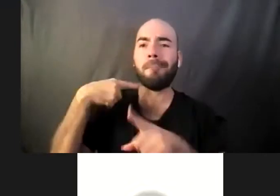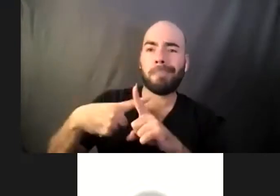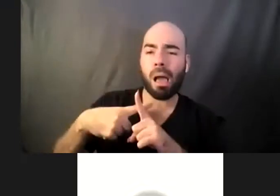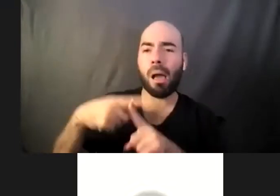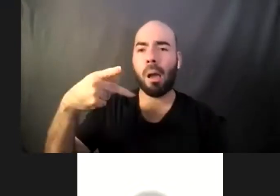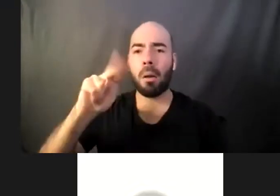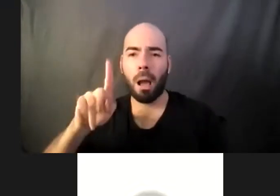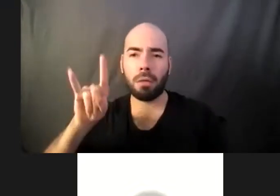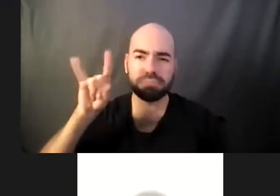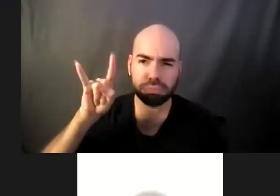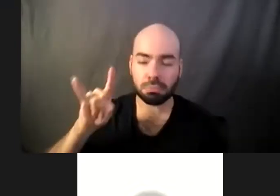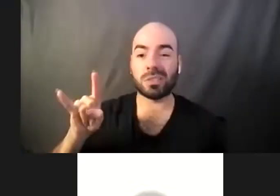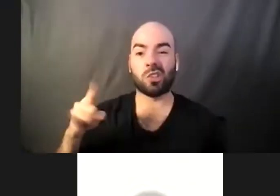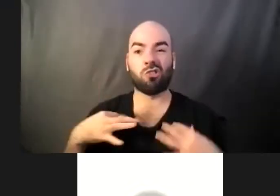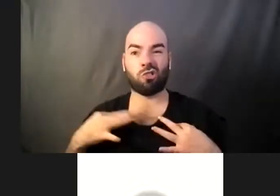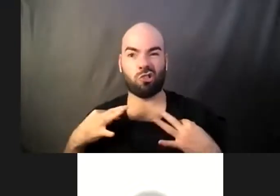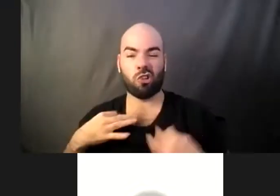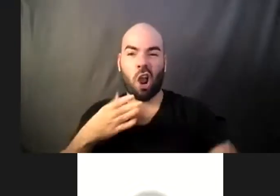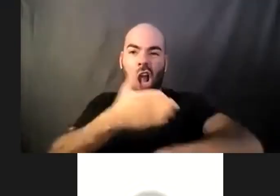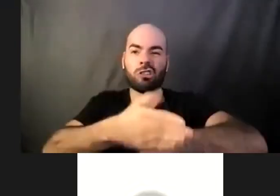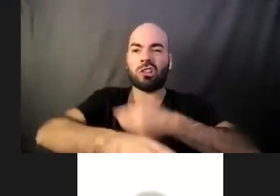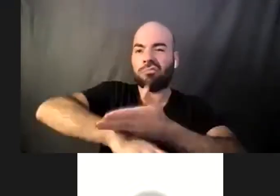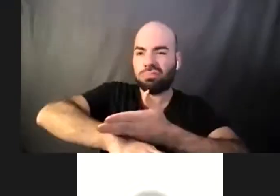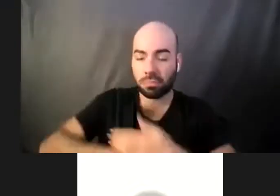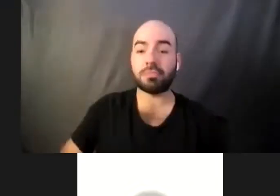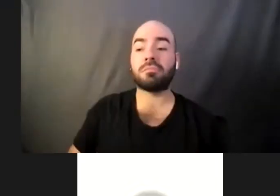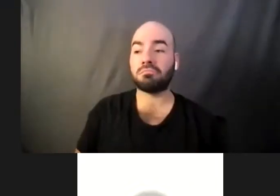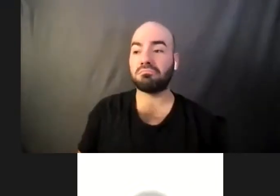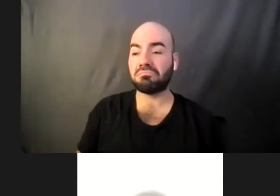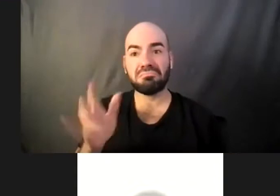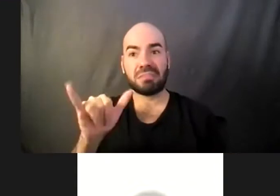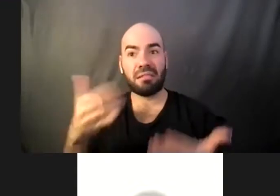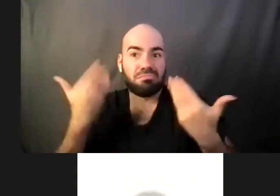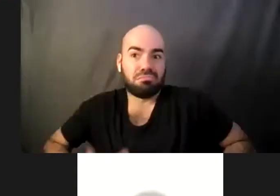t-shirt. And yeah, that's me.